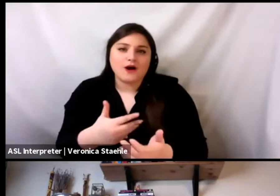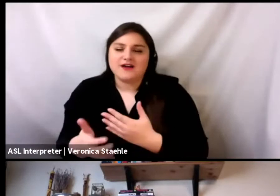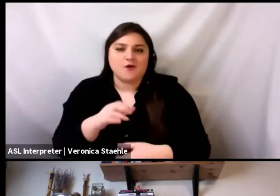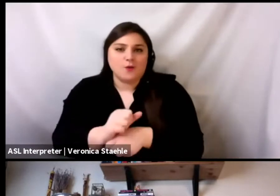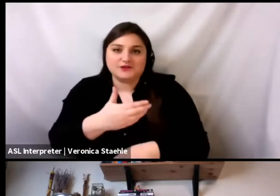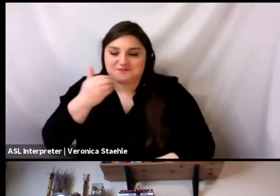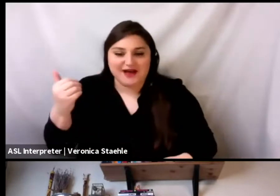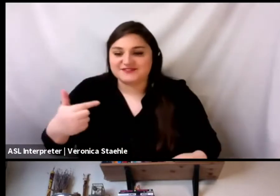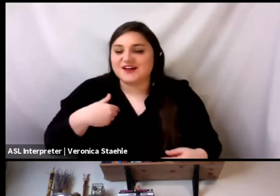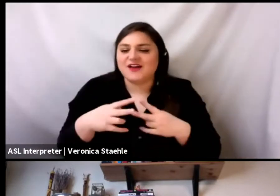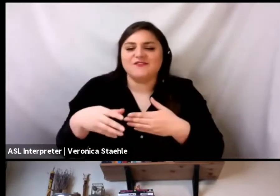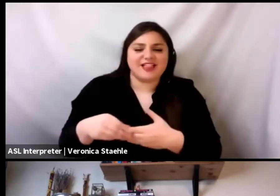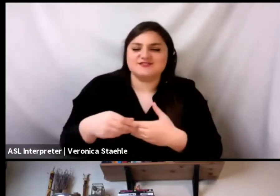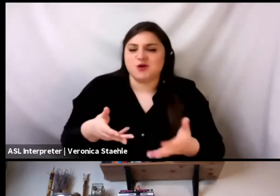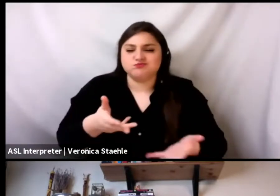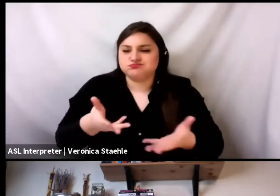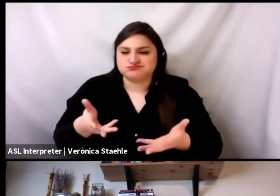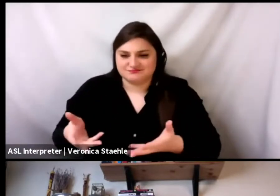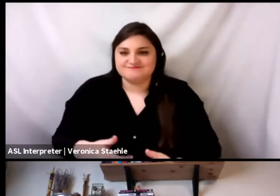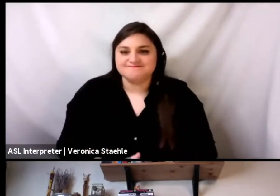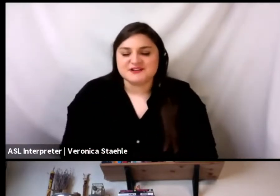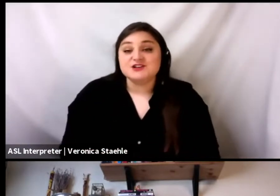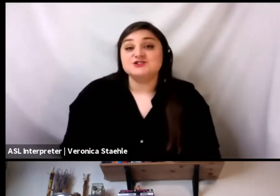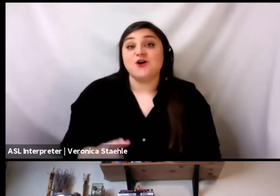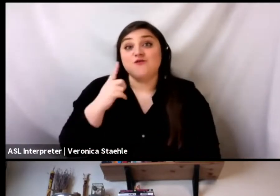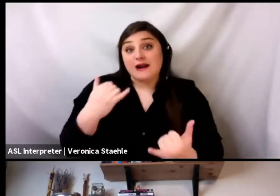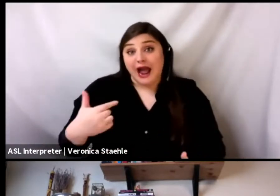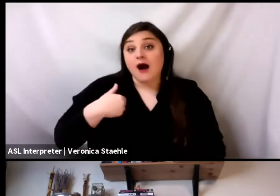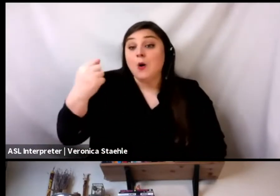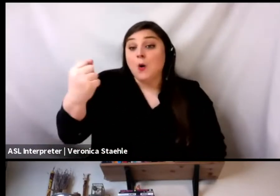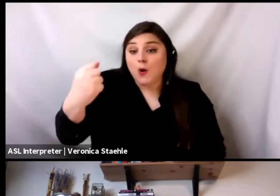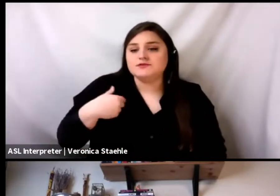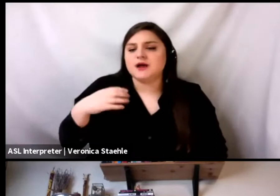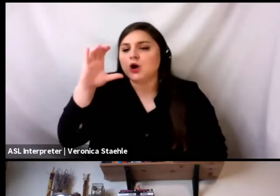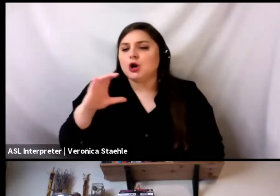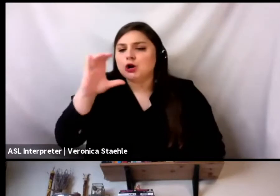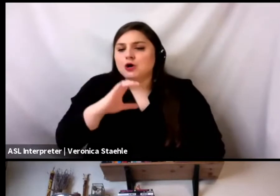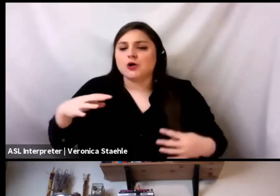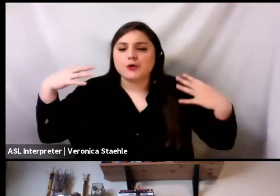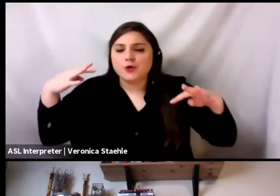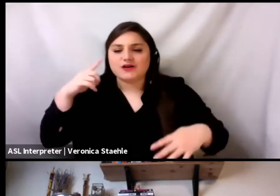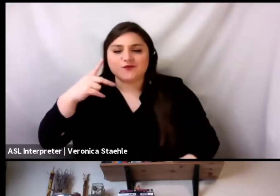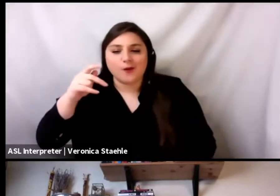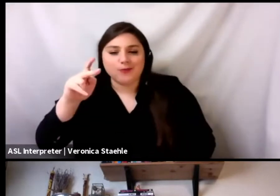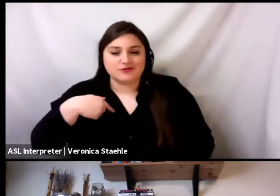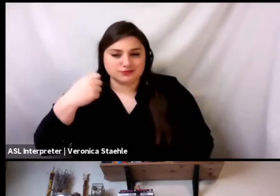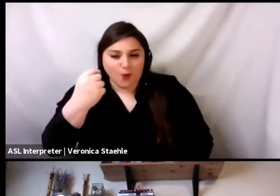all very welcomed. I'm gonna go find the sound of a park right now. And I'll be back.